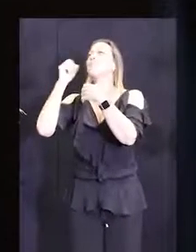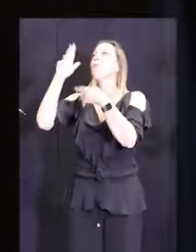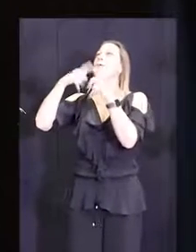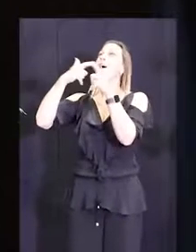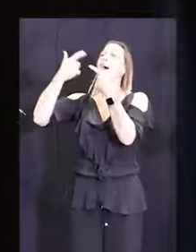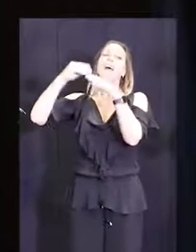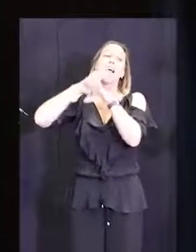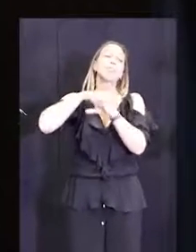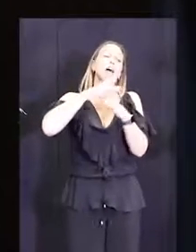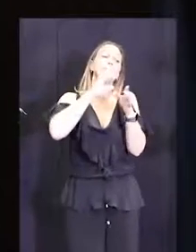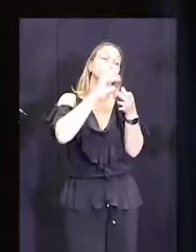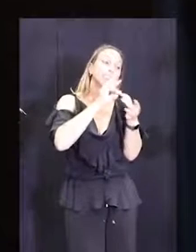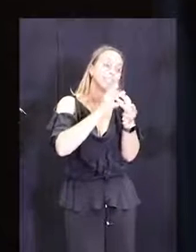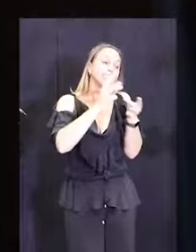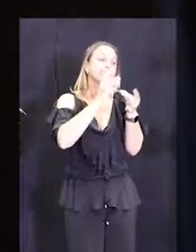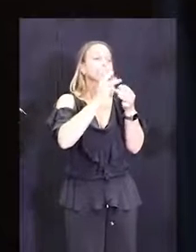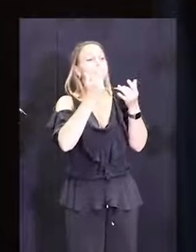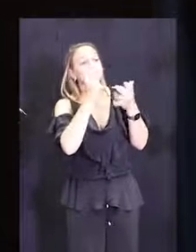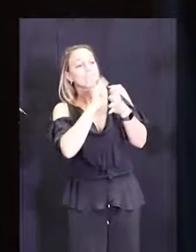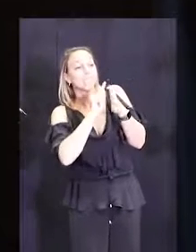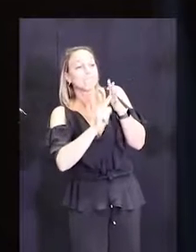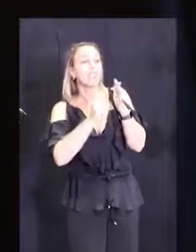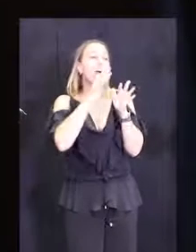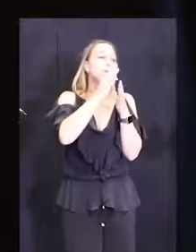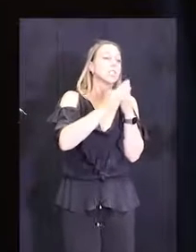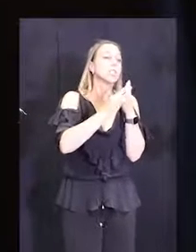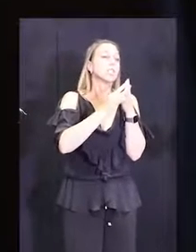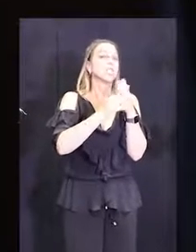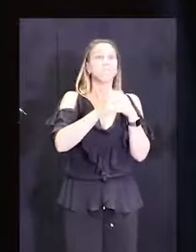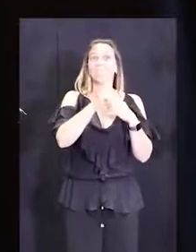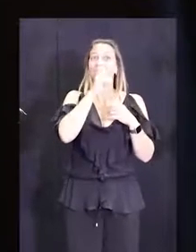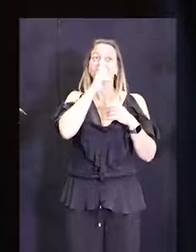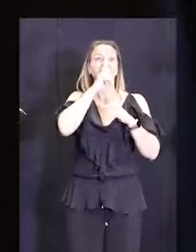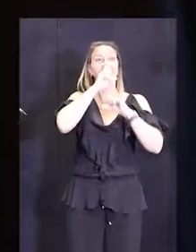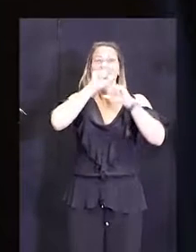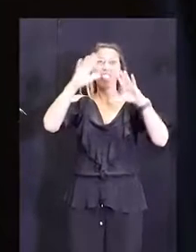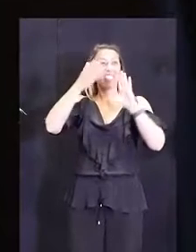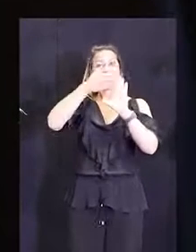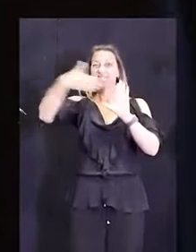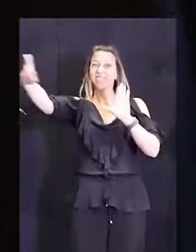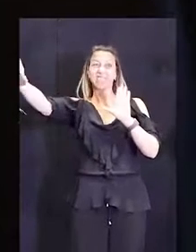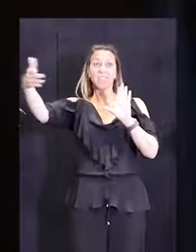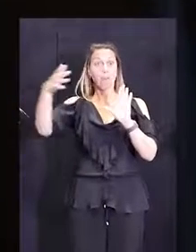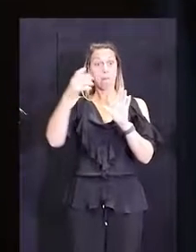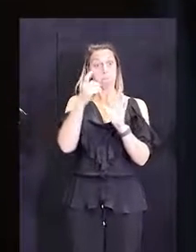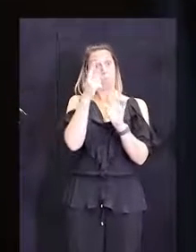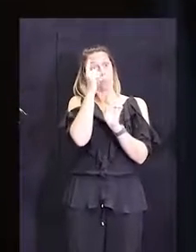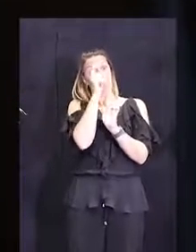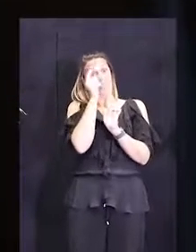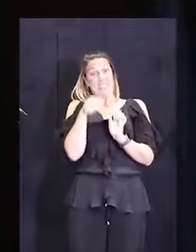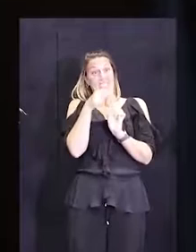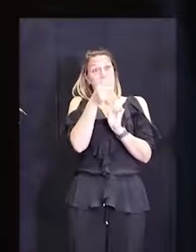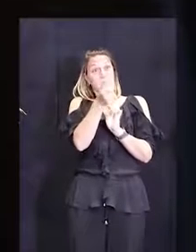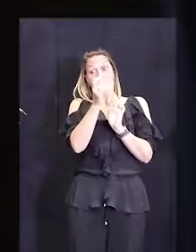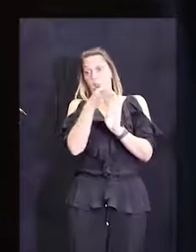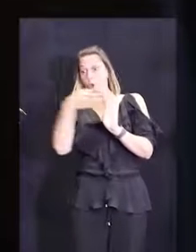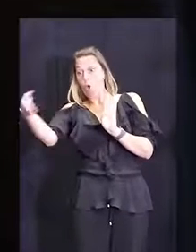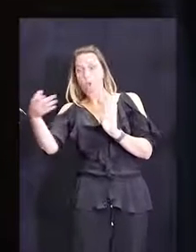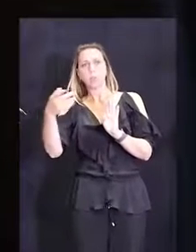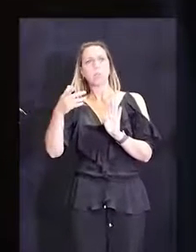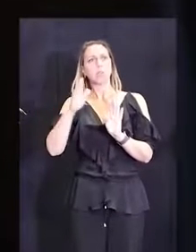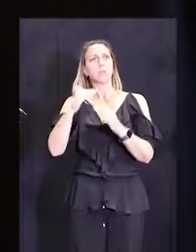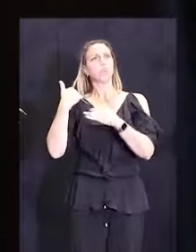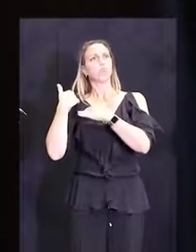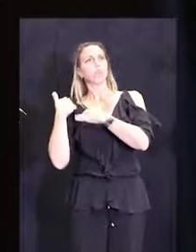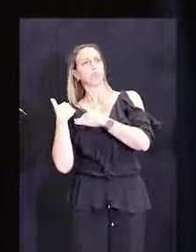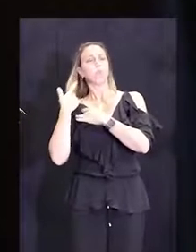or counselors suggesting career opportunities. No, from this moment, it is our responsibility